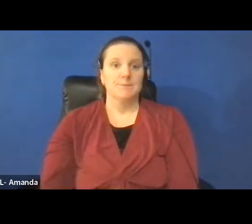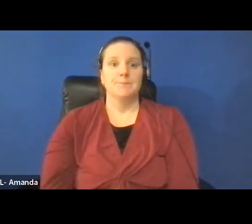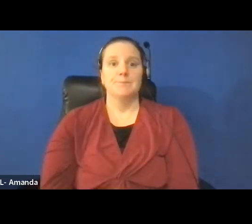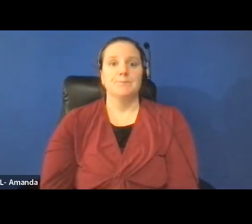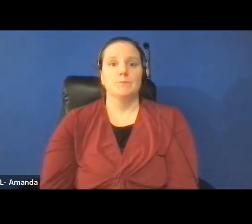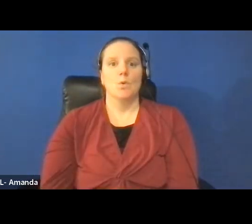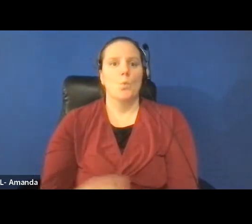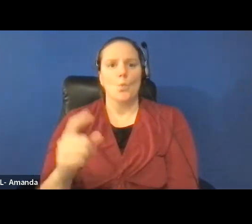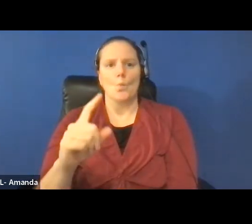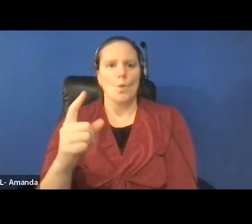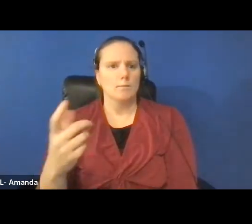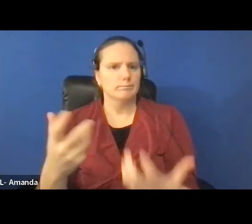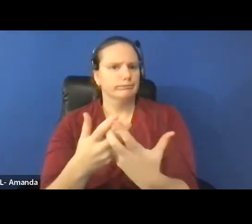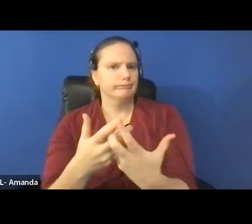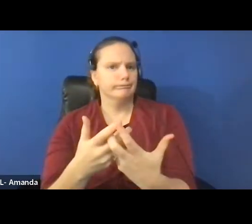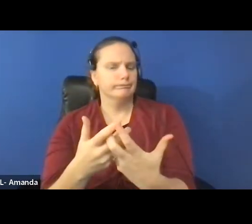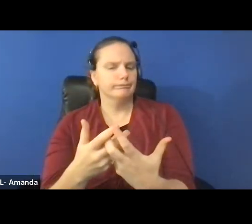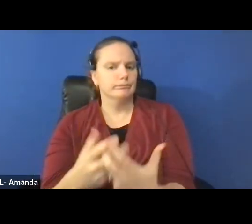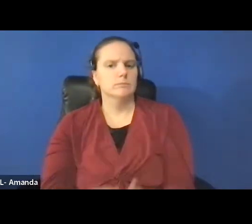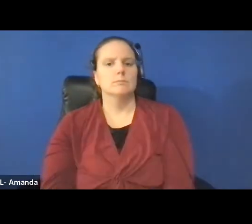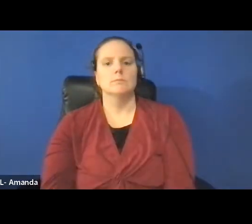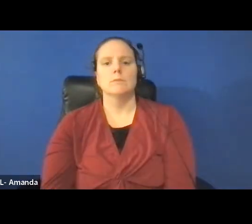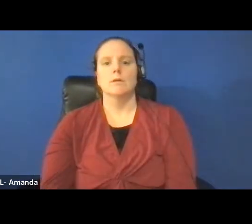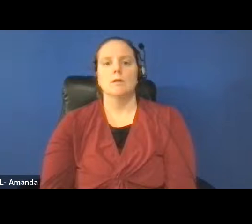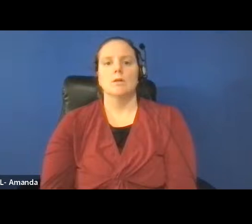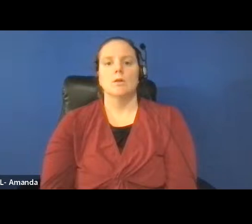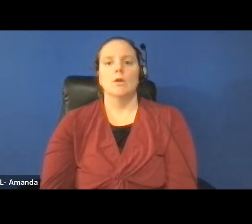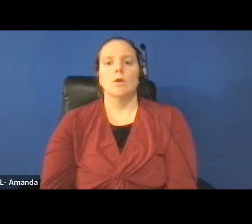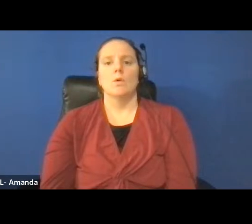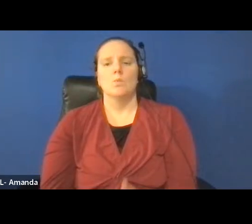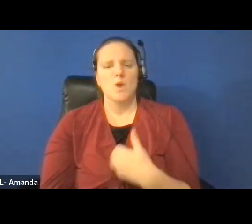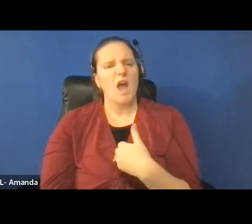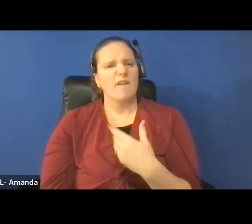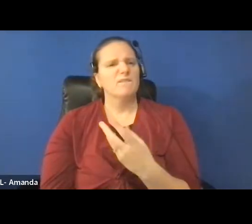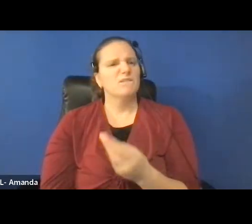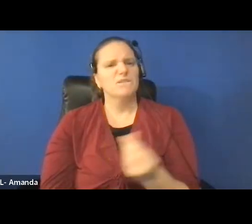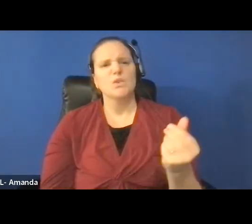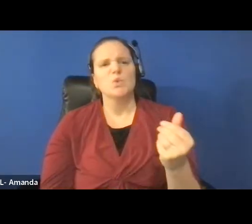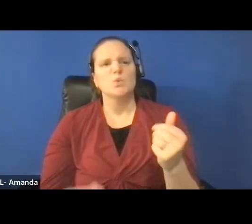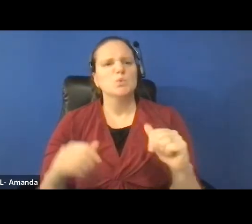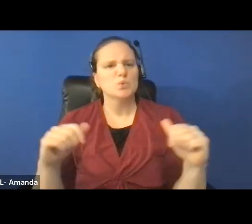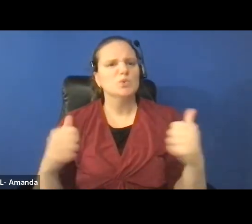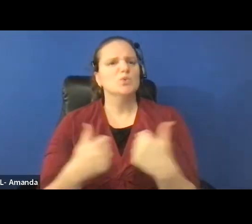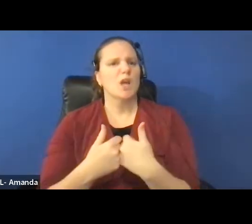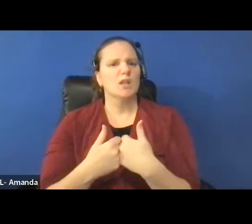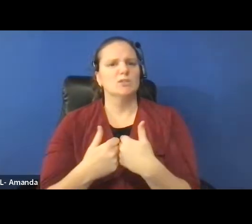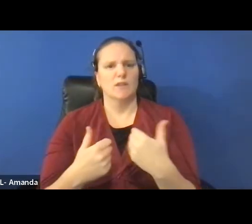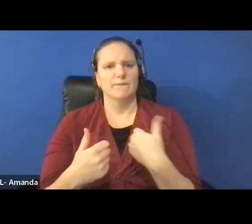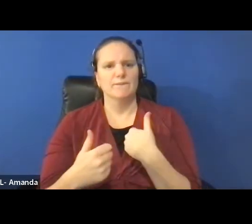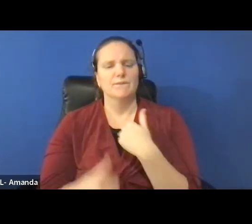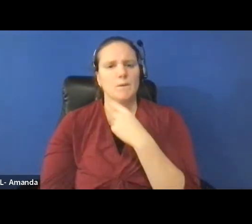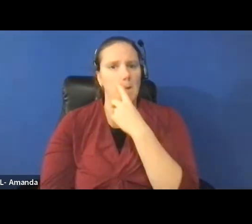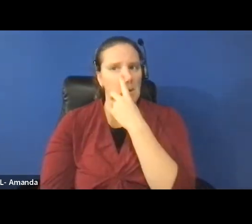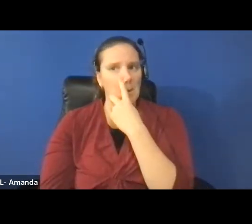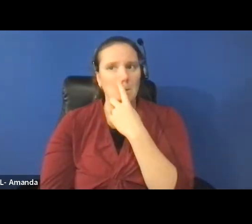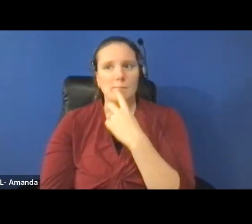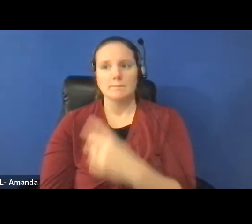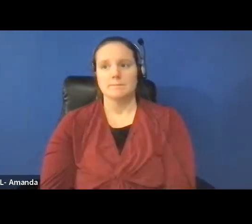that will fit. So we have a couple of challenges